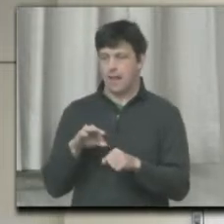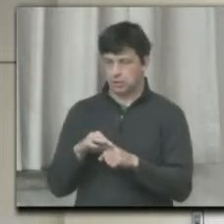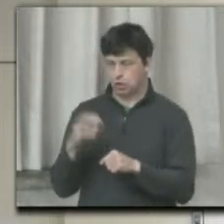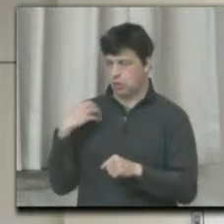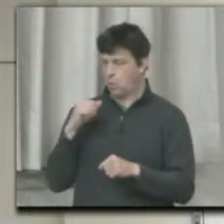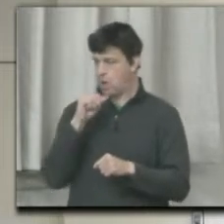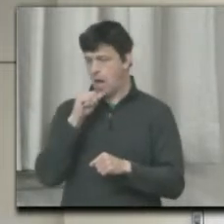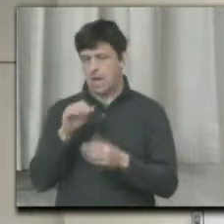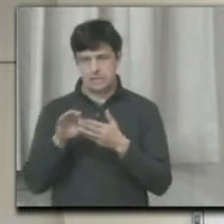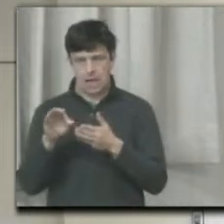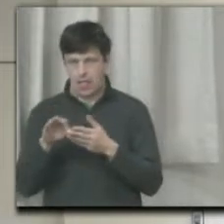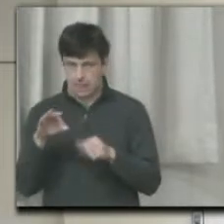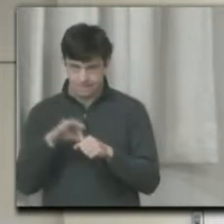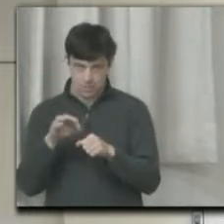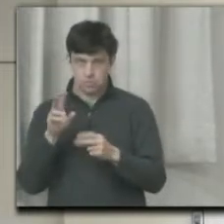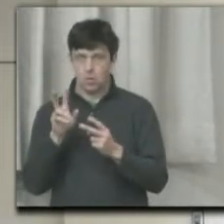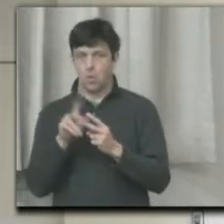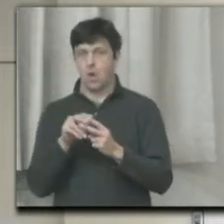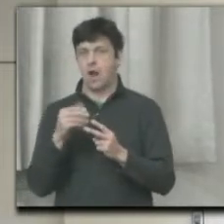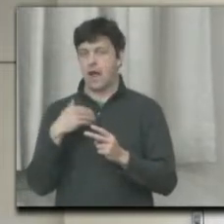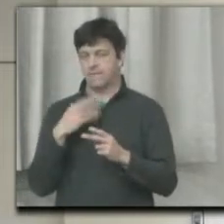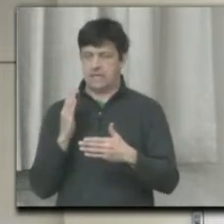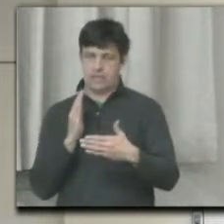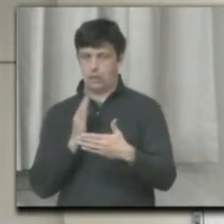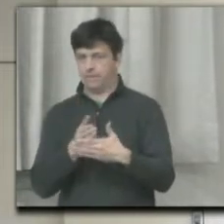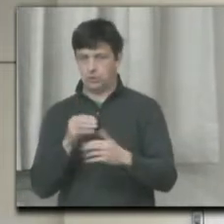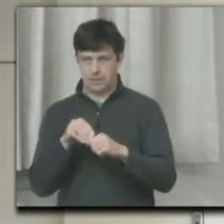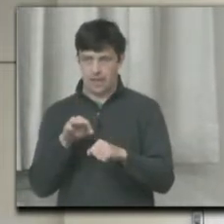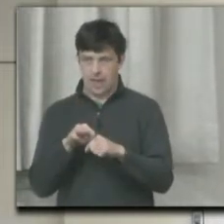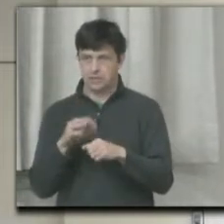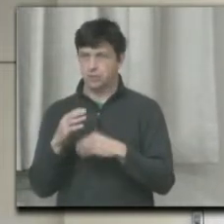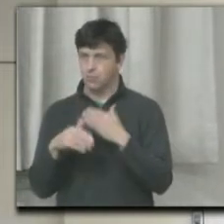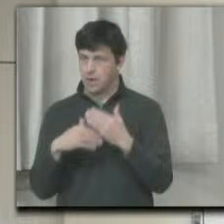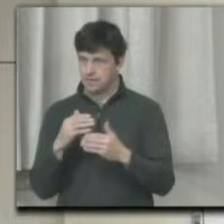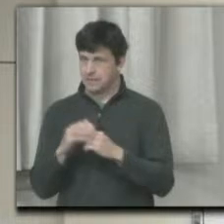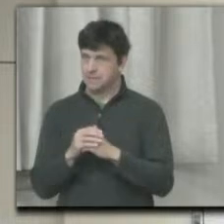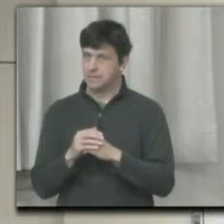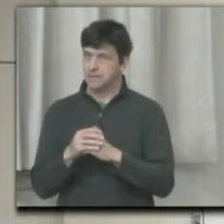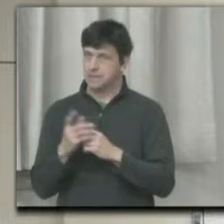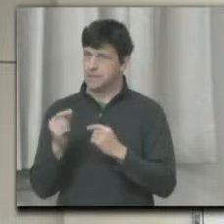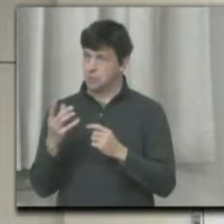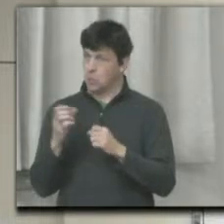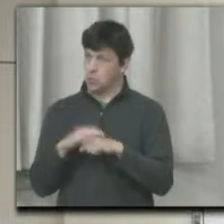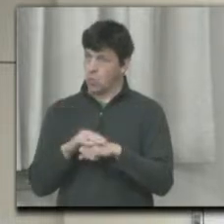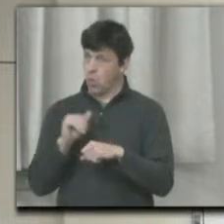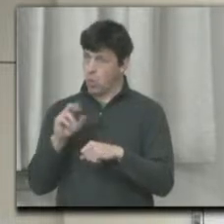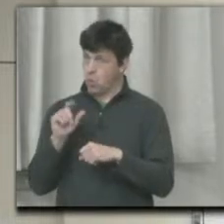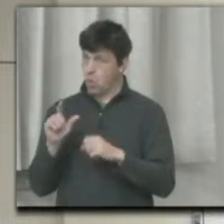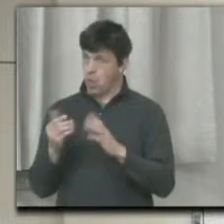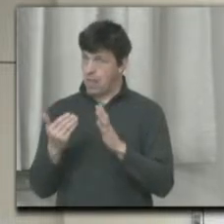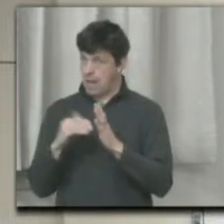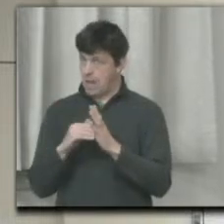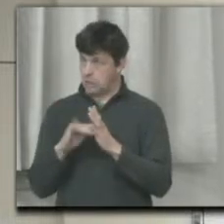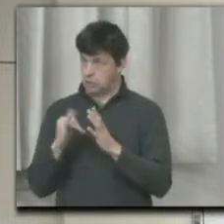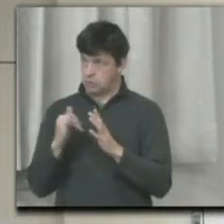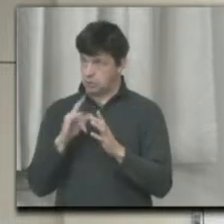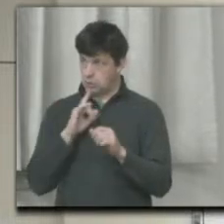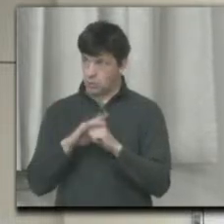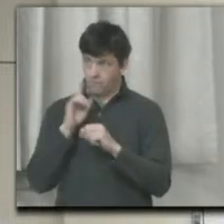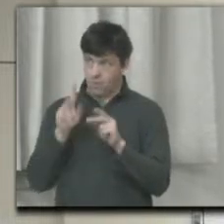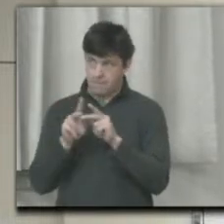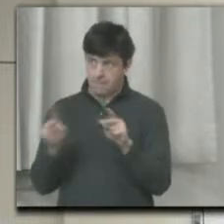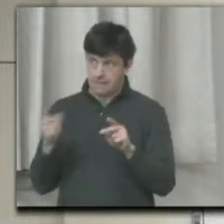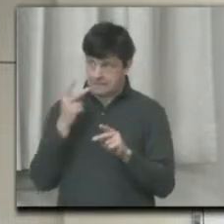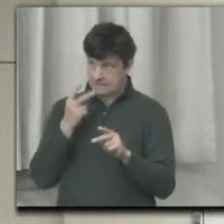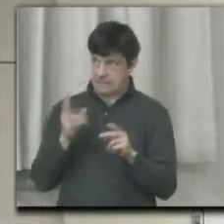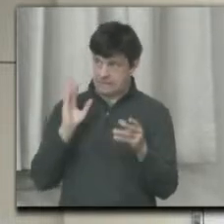chair will not tally the votes or have an interference in the election process. Did you want to call the roll again to just ensure for the public that they